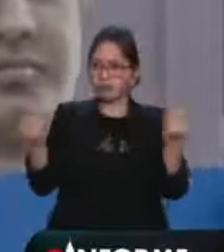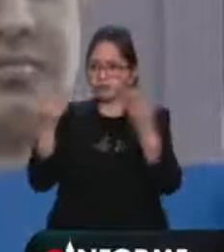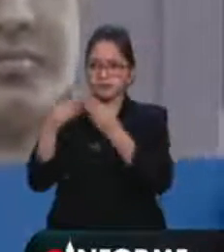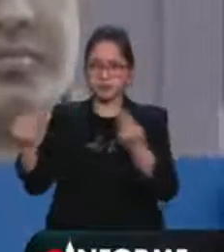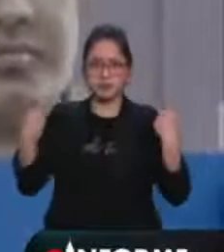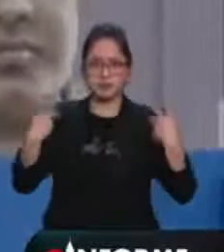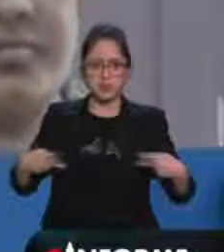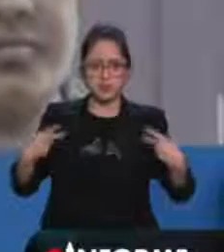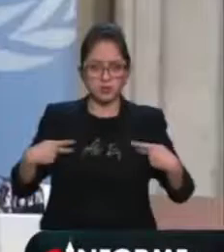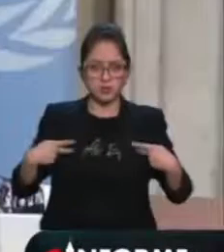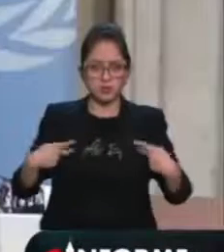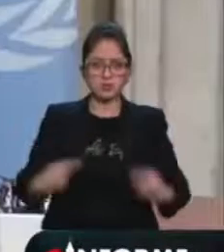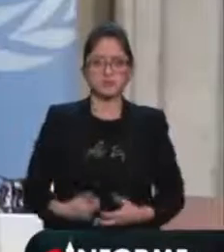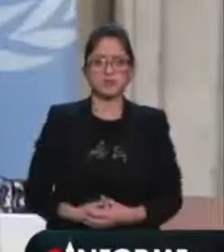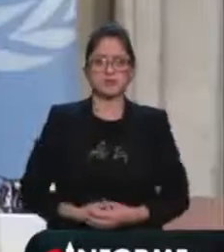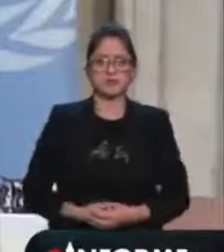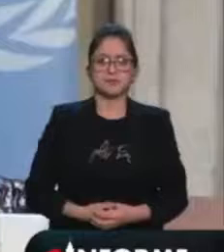Forzadas.